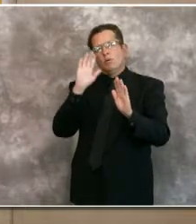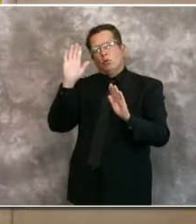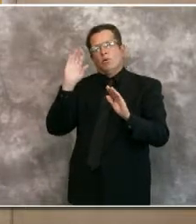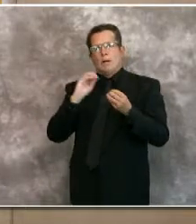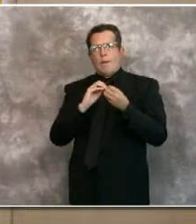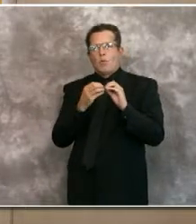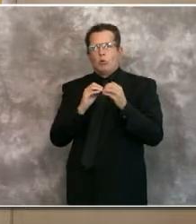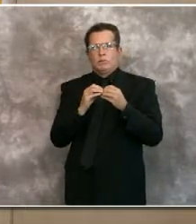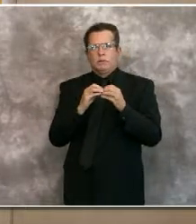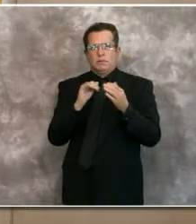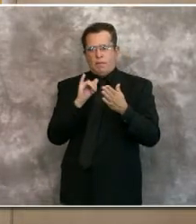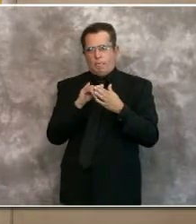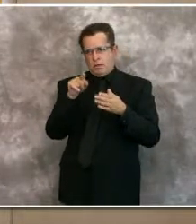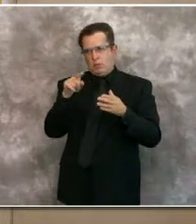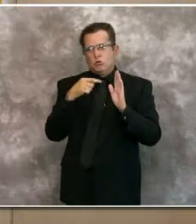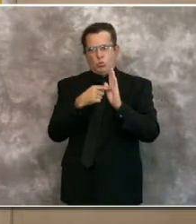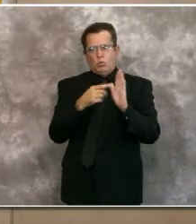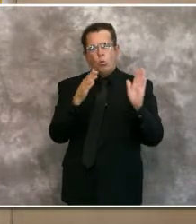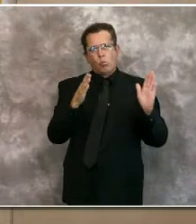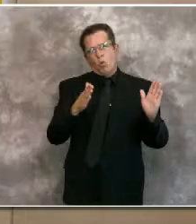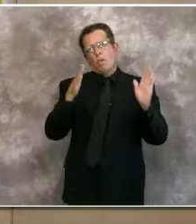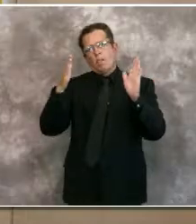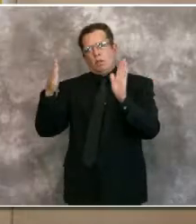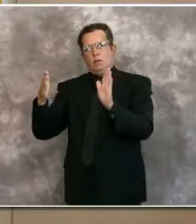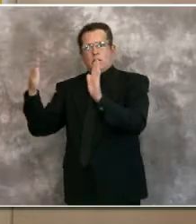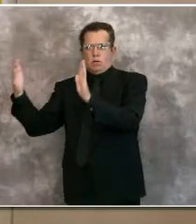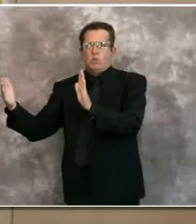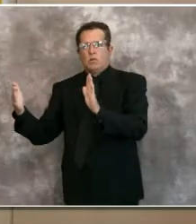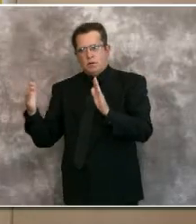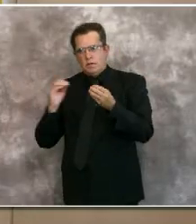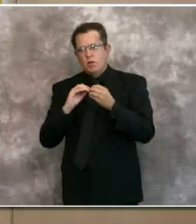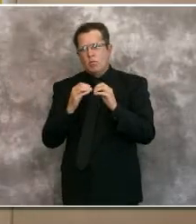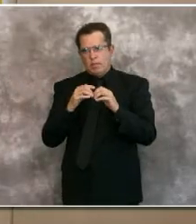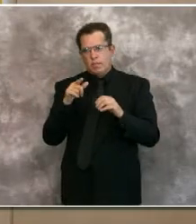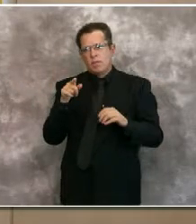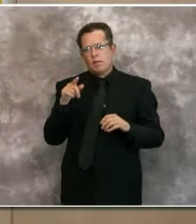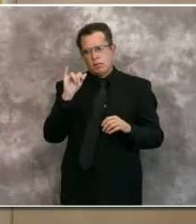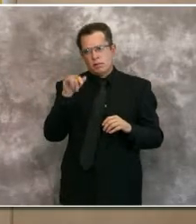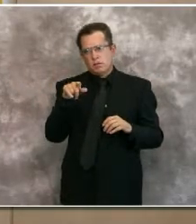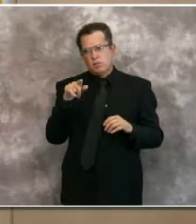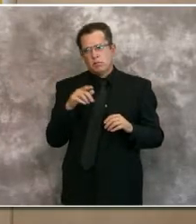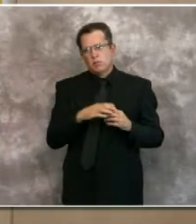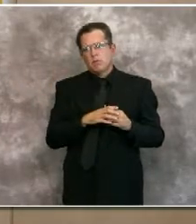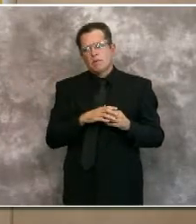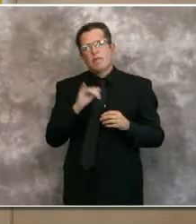So that slide is a rolling, this one right here, is a rolling